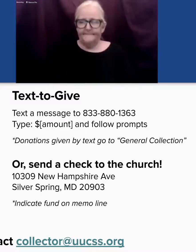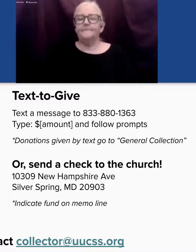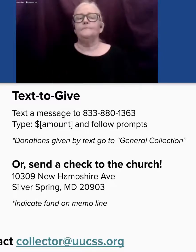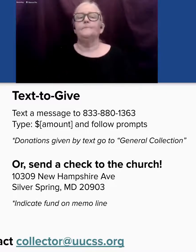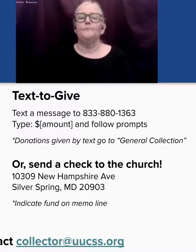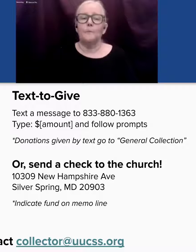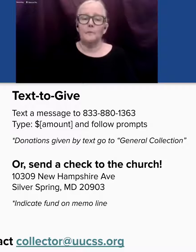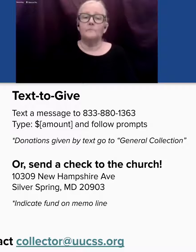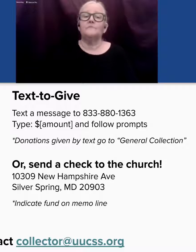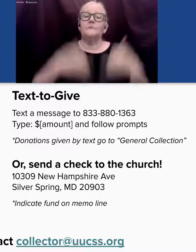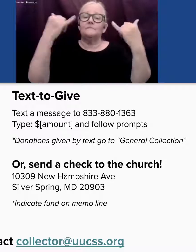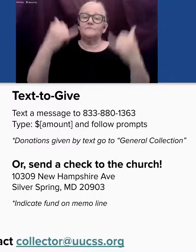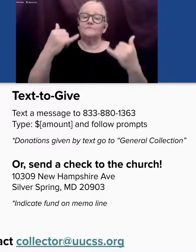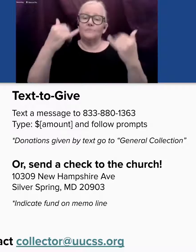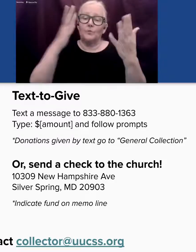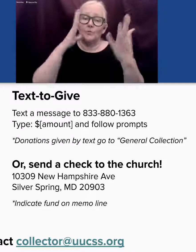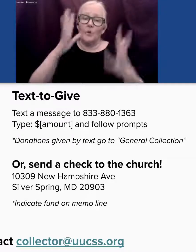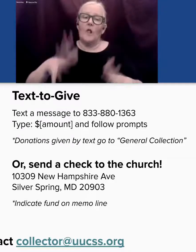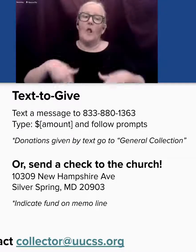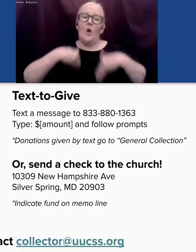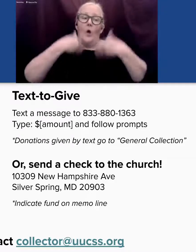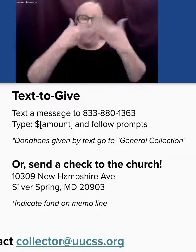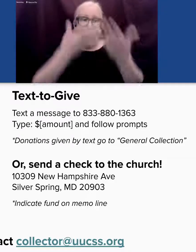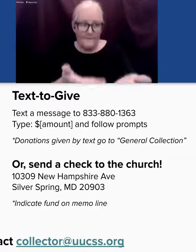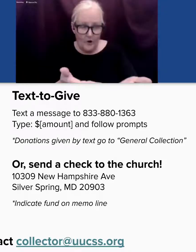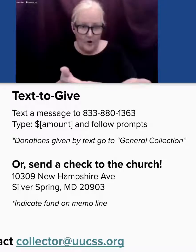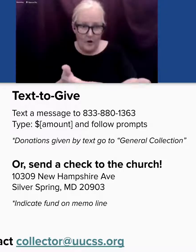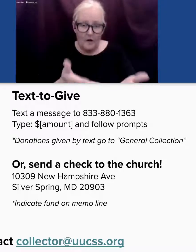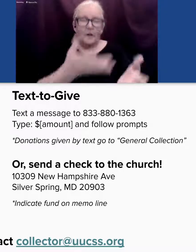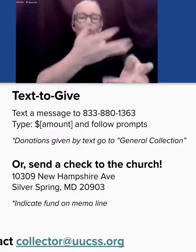be given and received with gratitude.